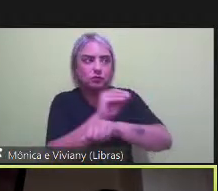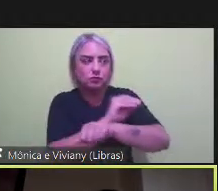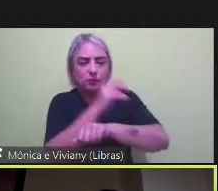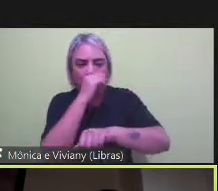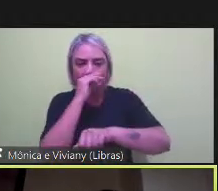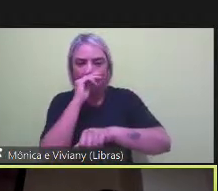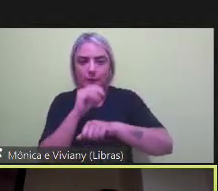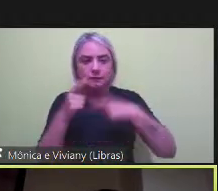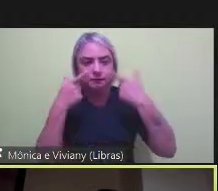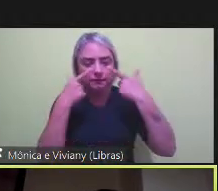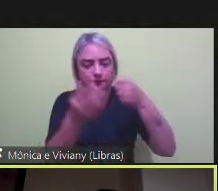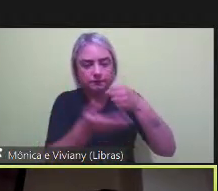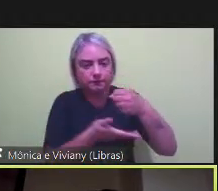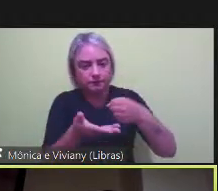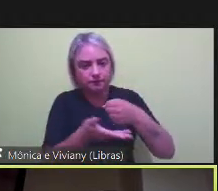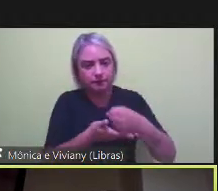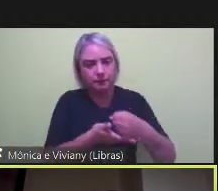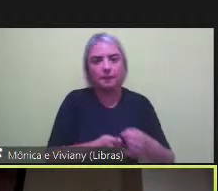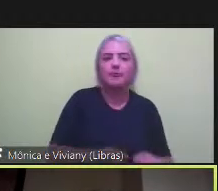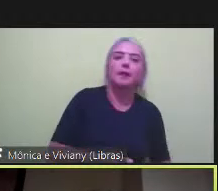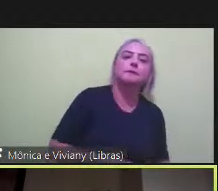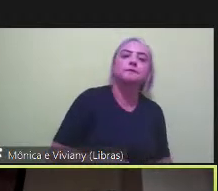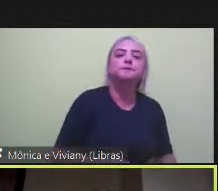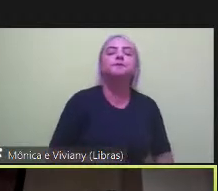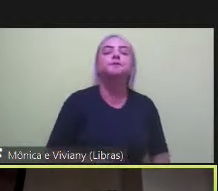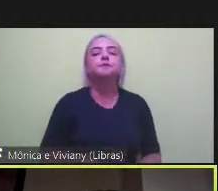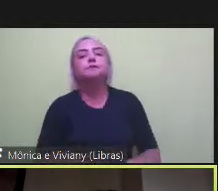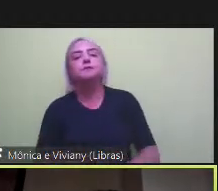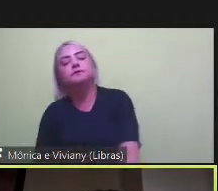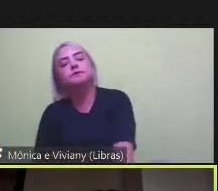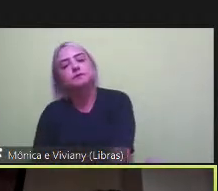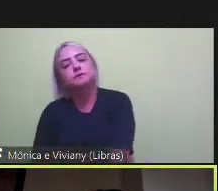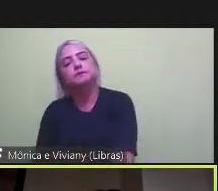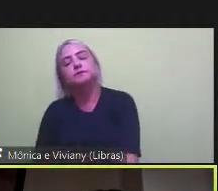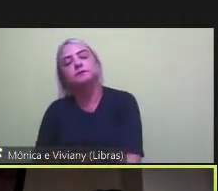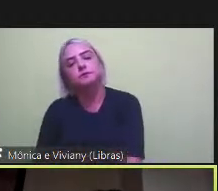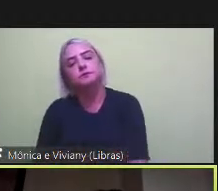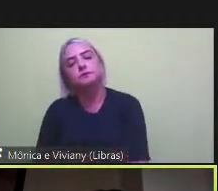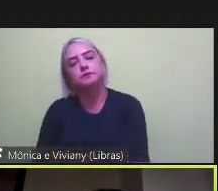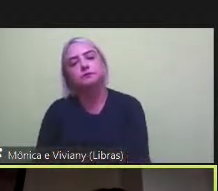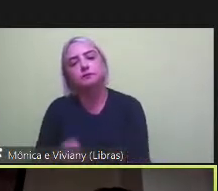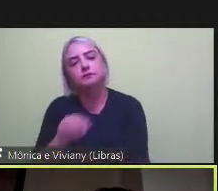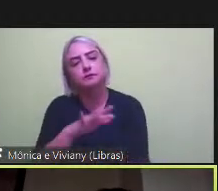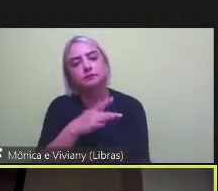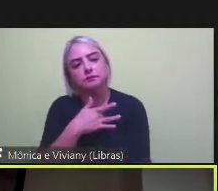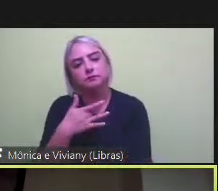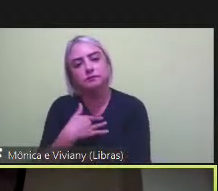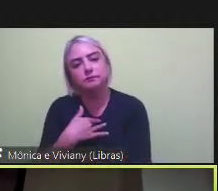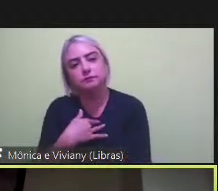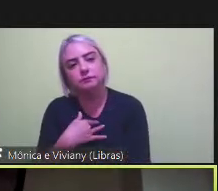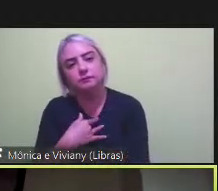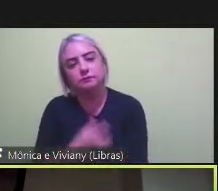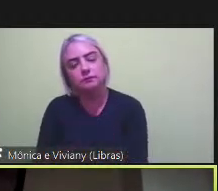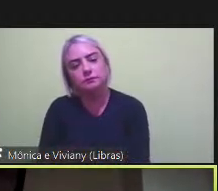by the cares, by the primary attention in